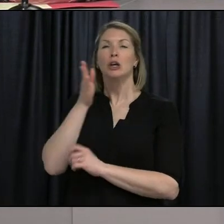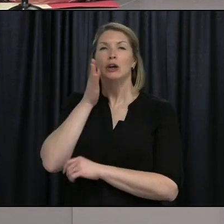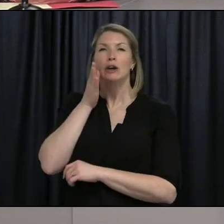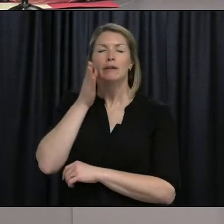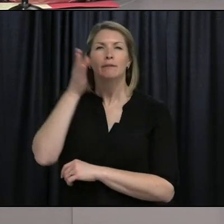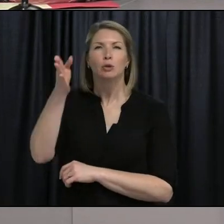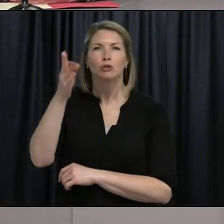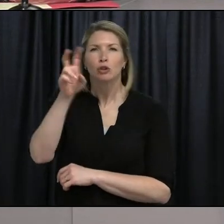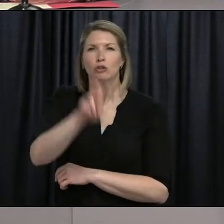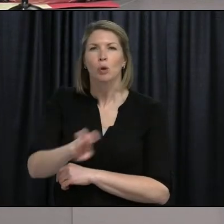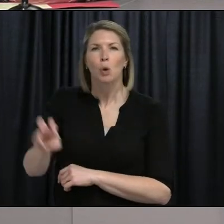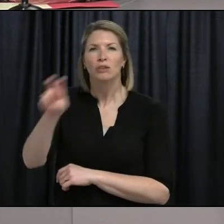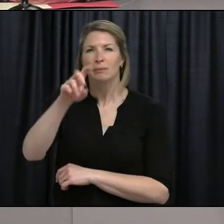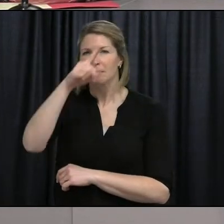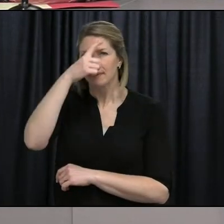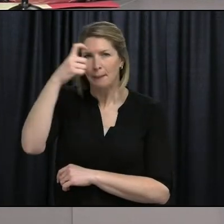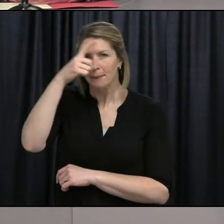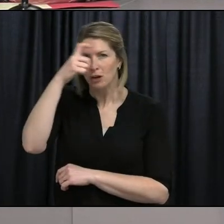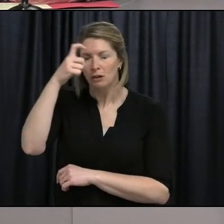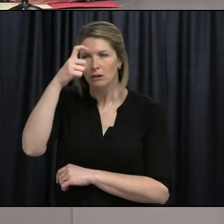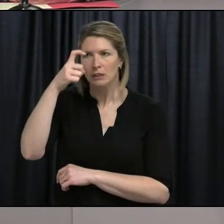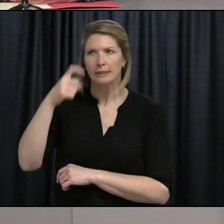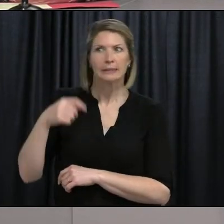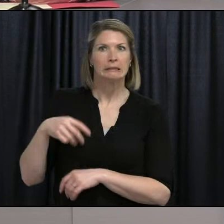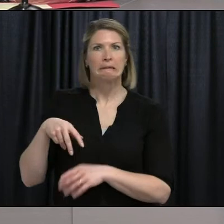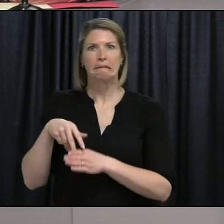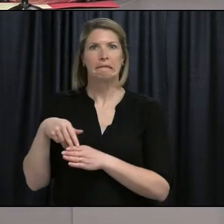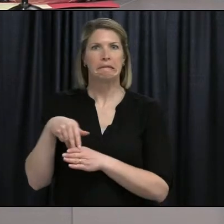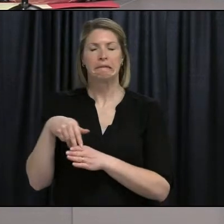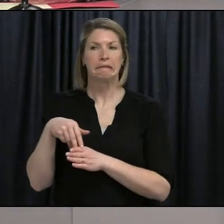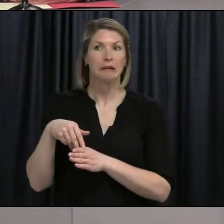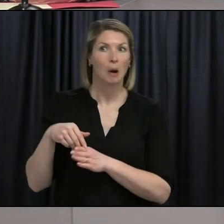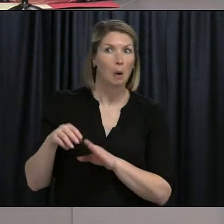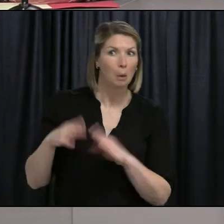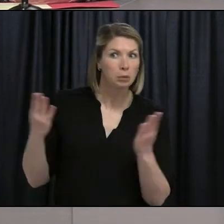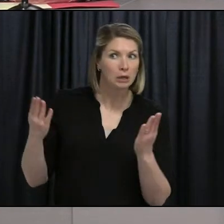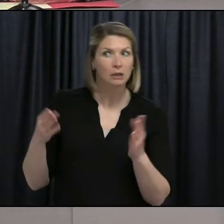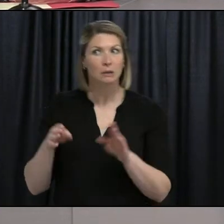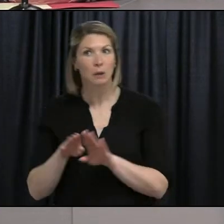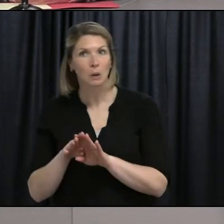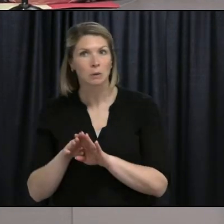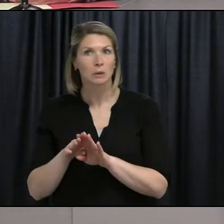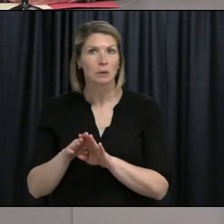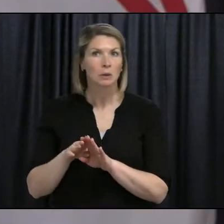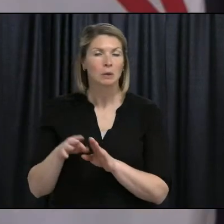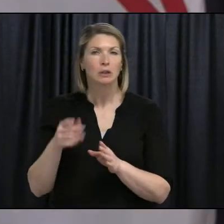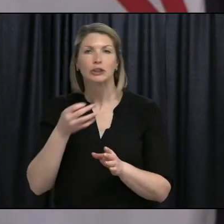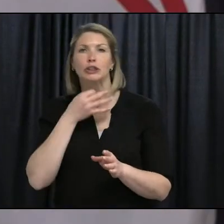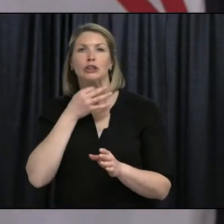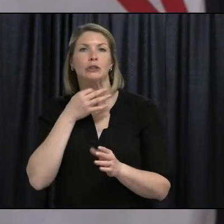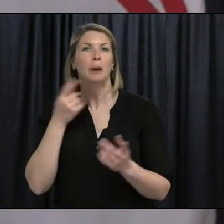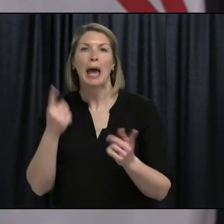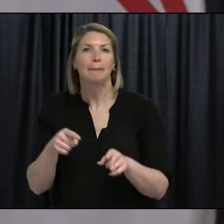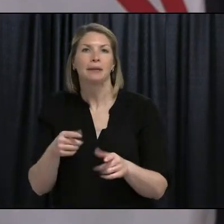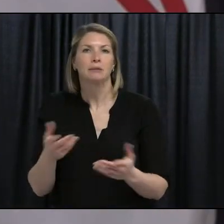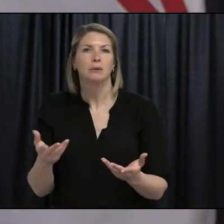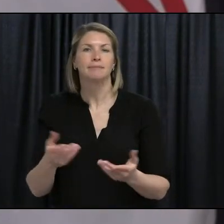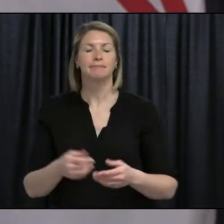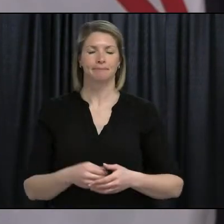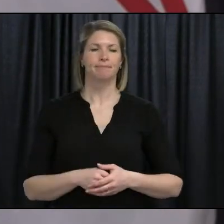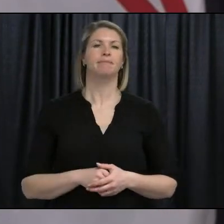have some sort of support plan prepared to assist local tourism businesses? We certainly recognize how